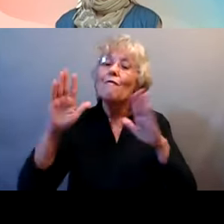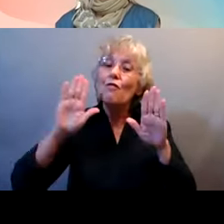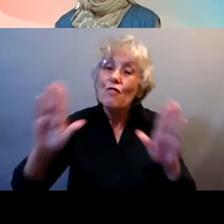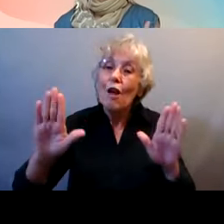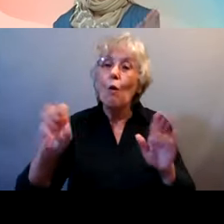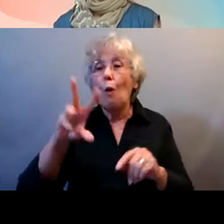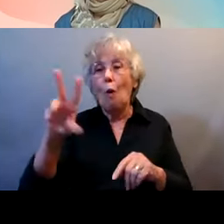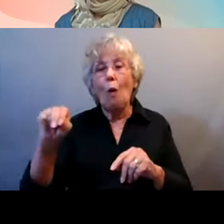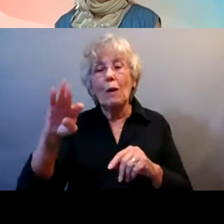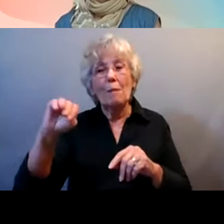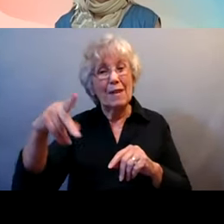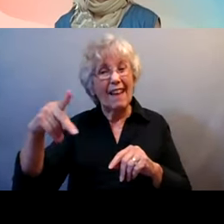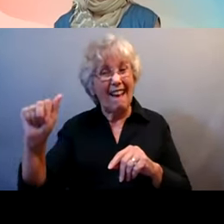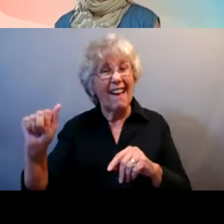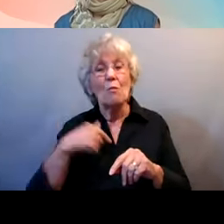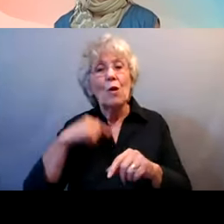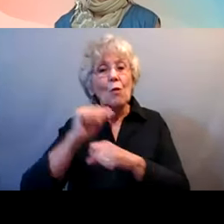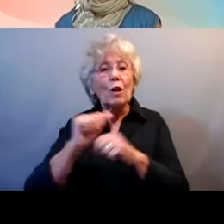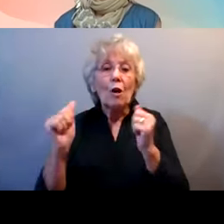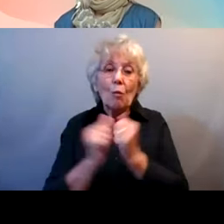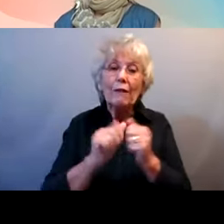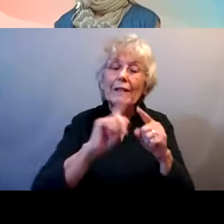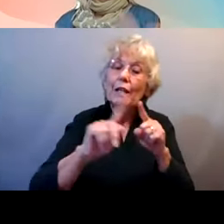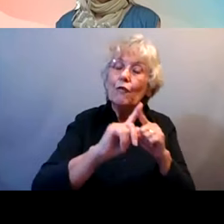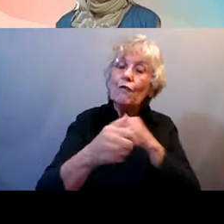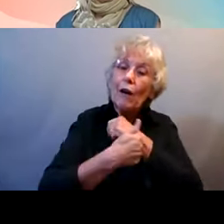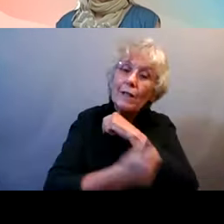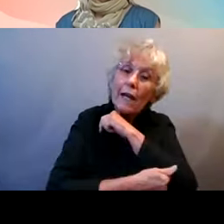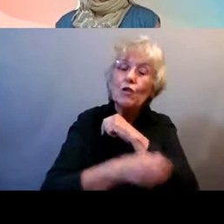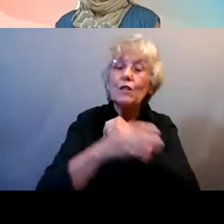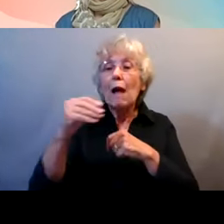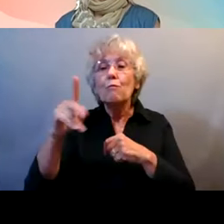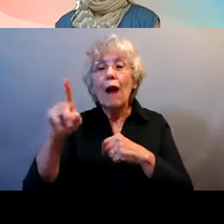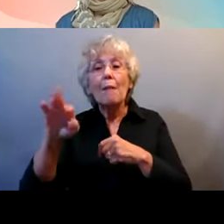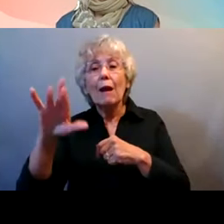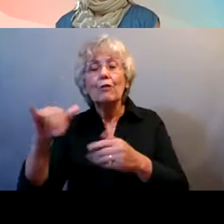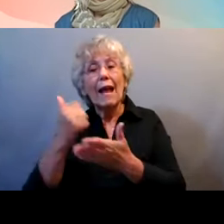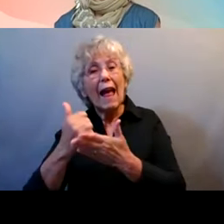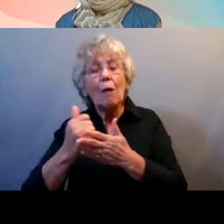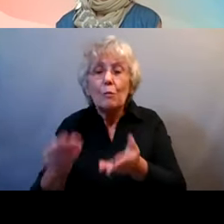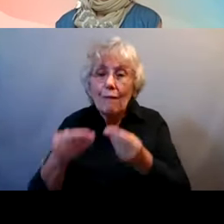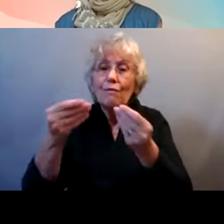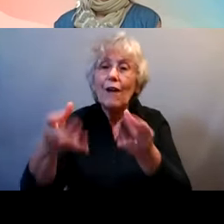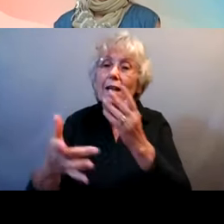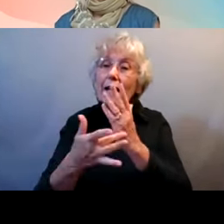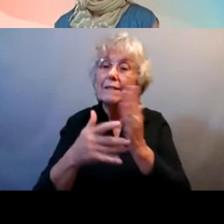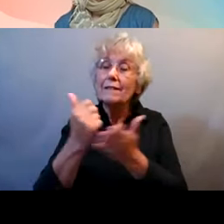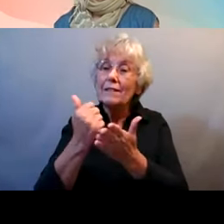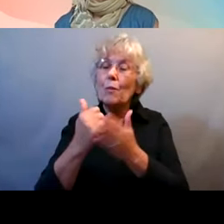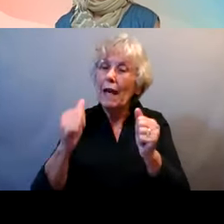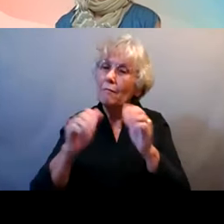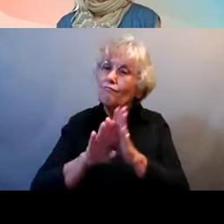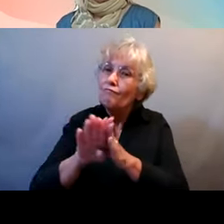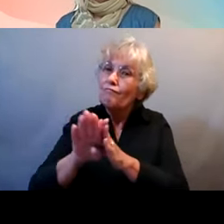we continue to work with the SCAN Foundation and other partners to build up this technical assistance that we can provide and build up the relationships that we